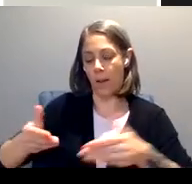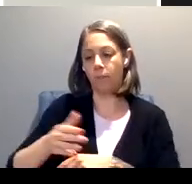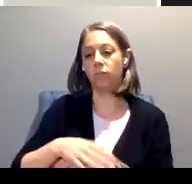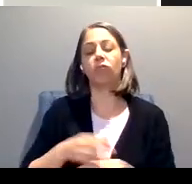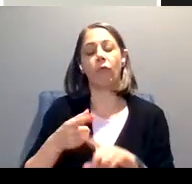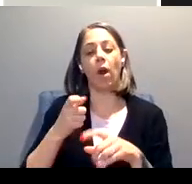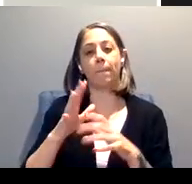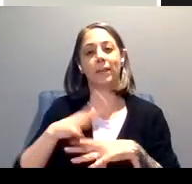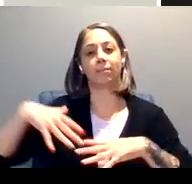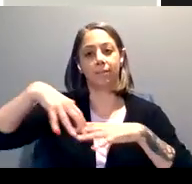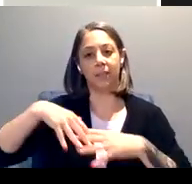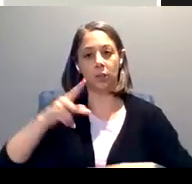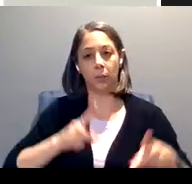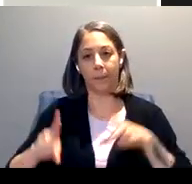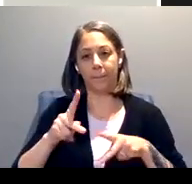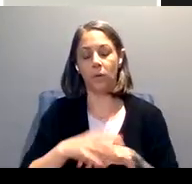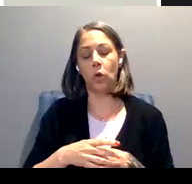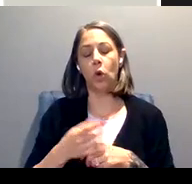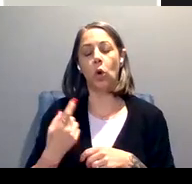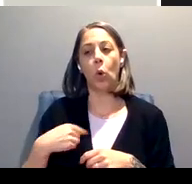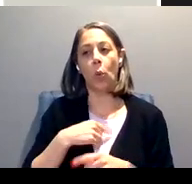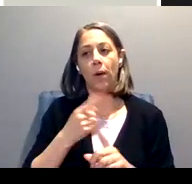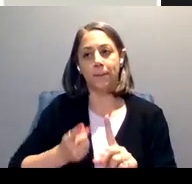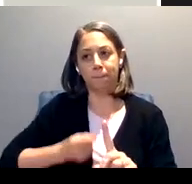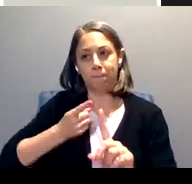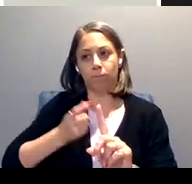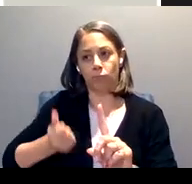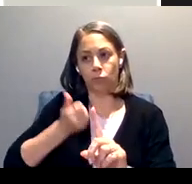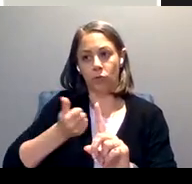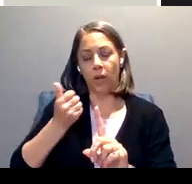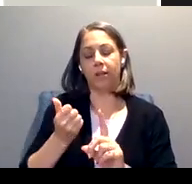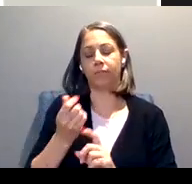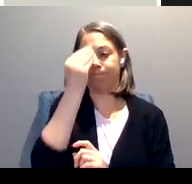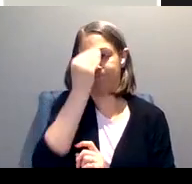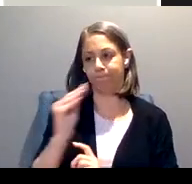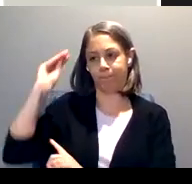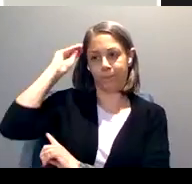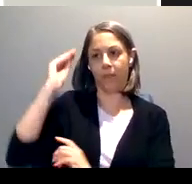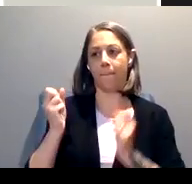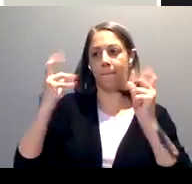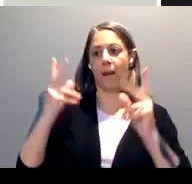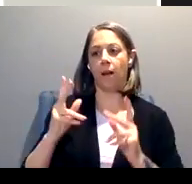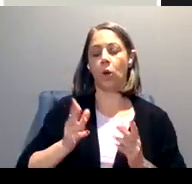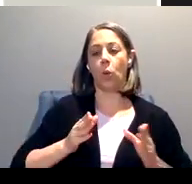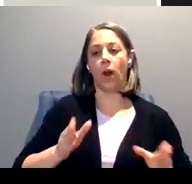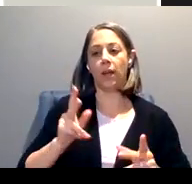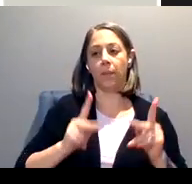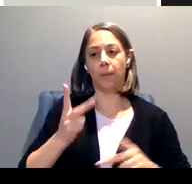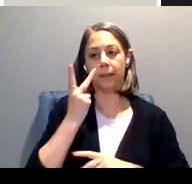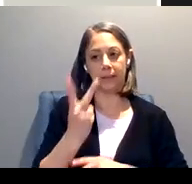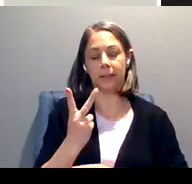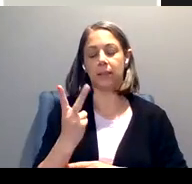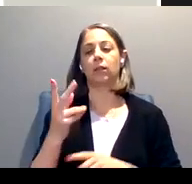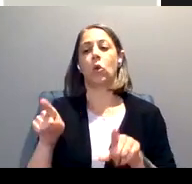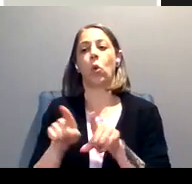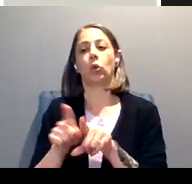Indigenous people. We strive to deepen our understanding of the multiple ways in which people see and